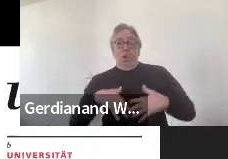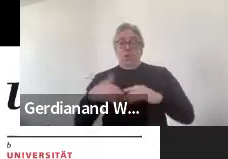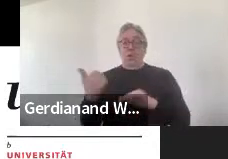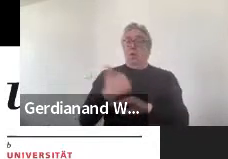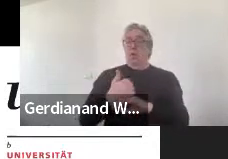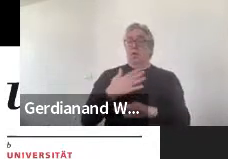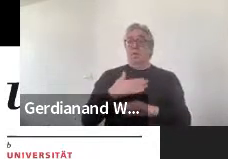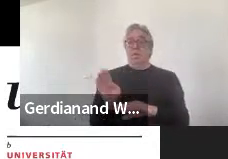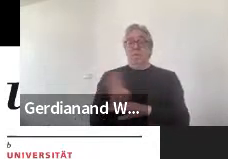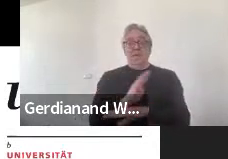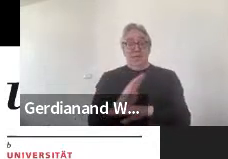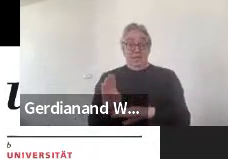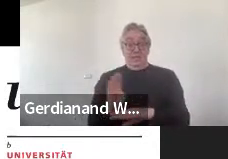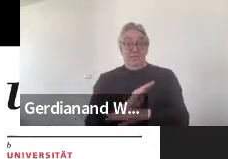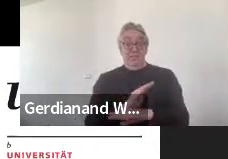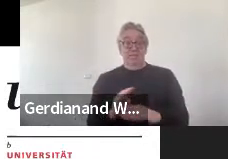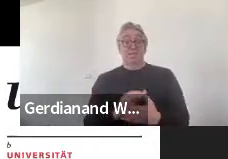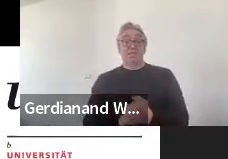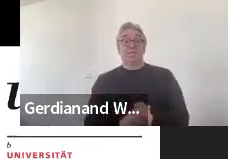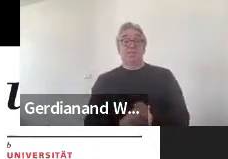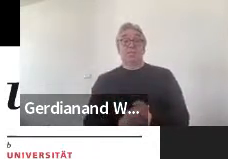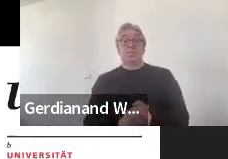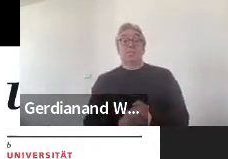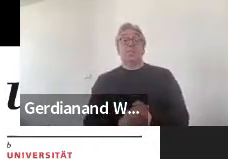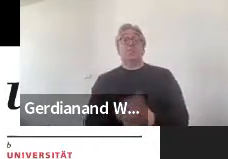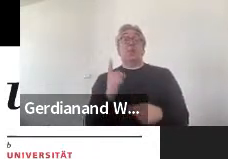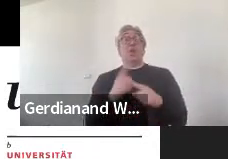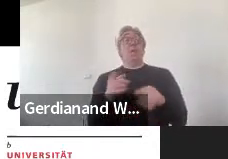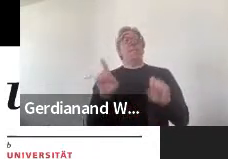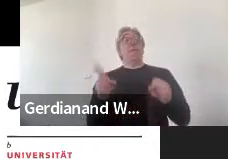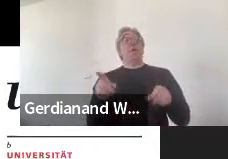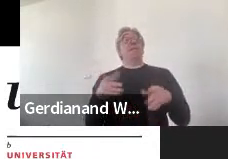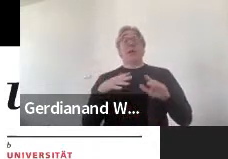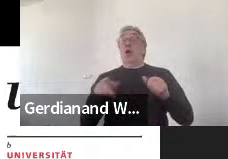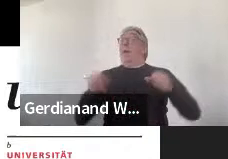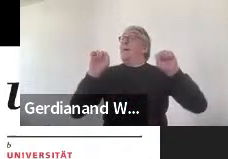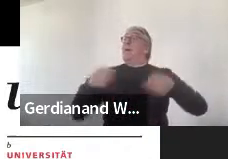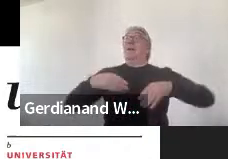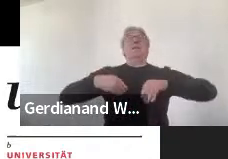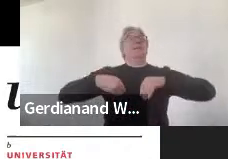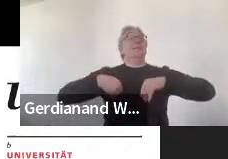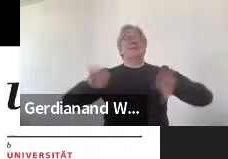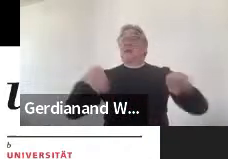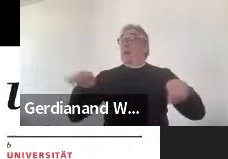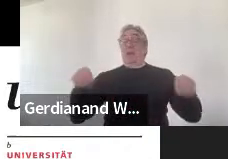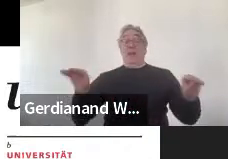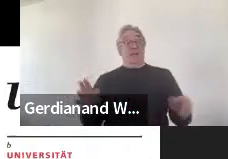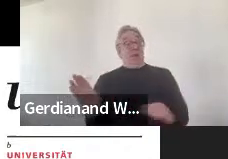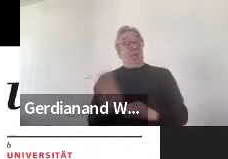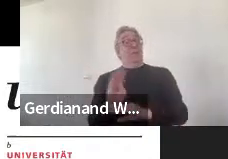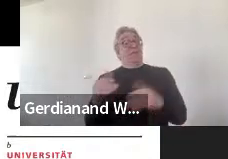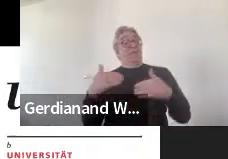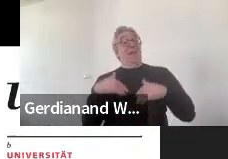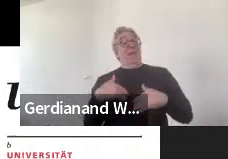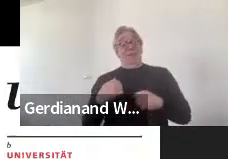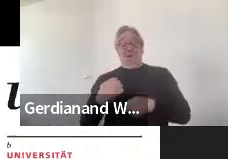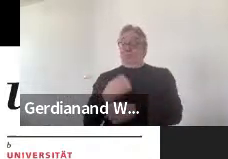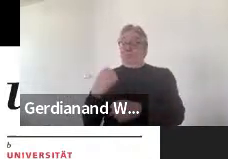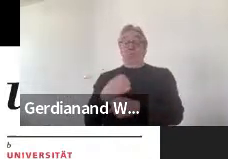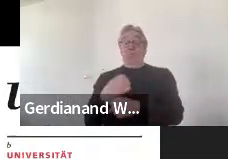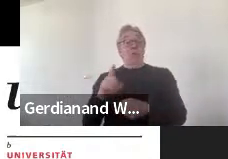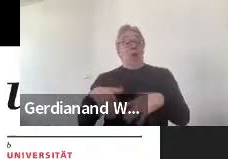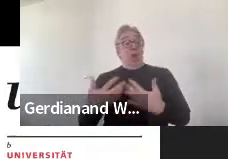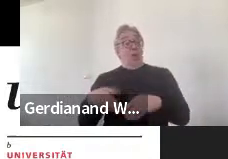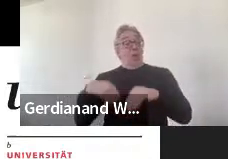business. And they need access to market. If they are have their own business, they need the access to the